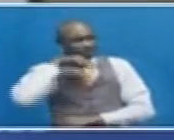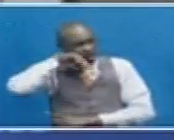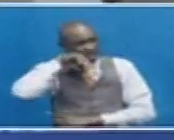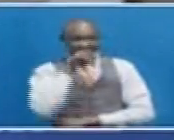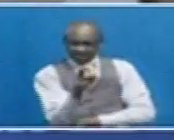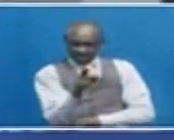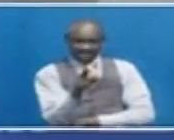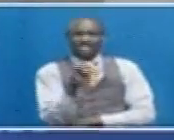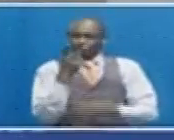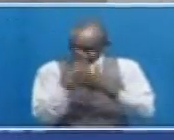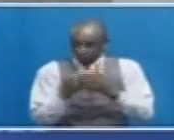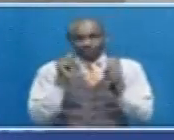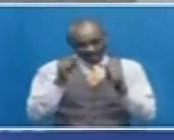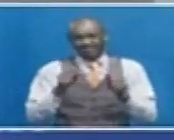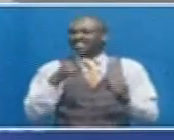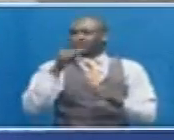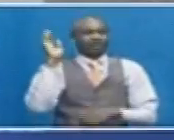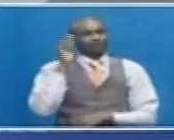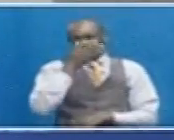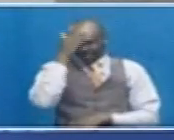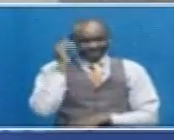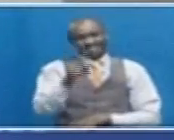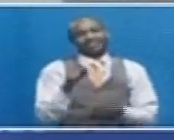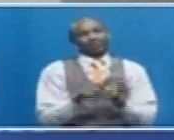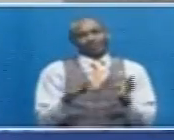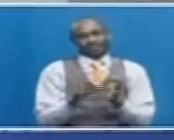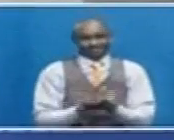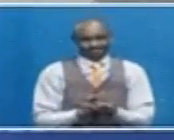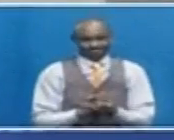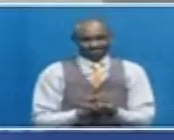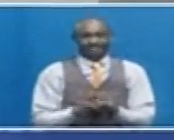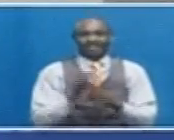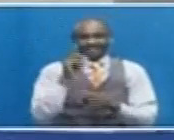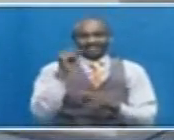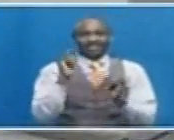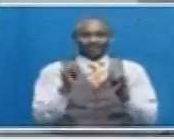Daisy, this too might be a thing of the past. Fatma Pole, KTN News.